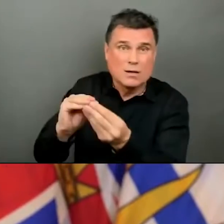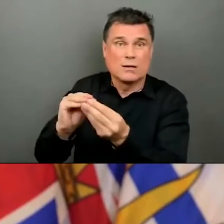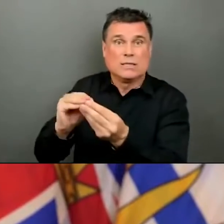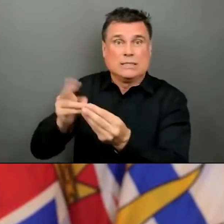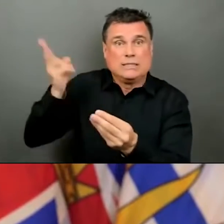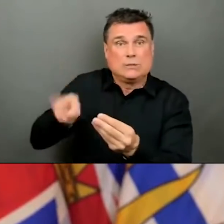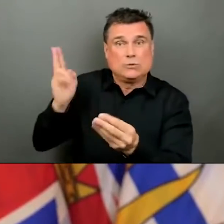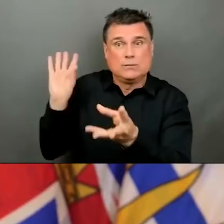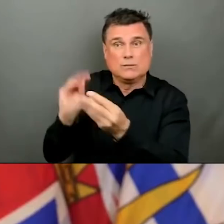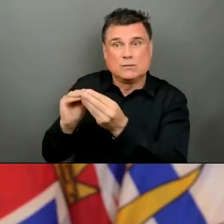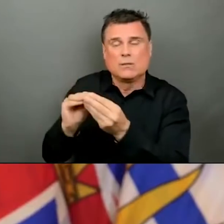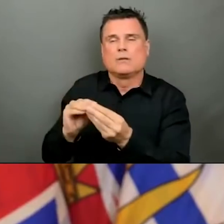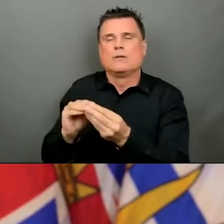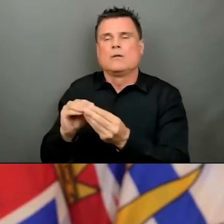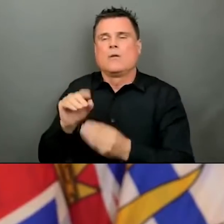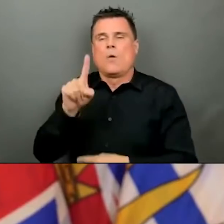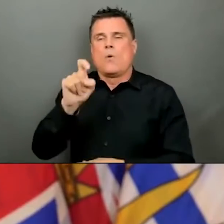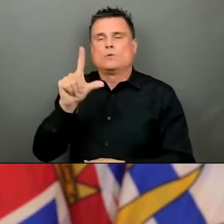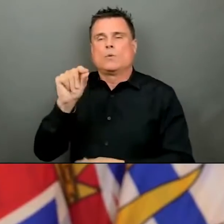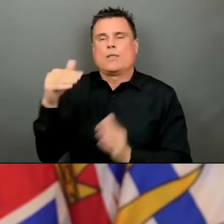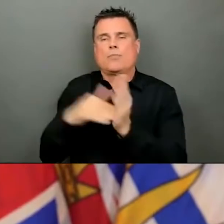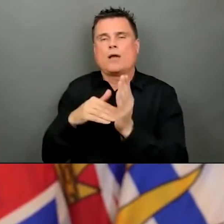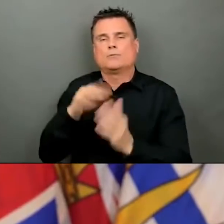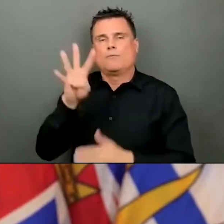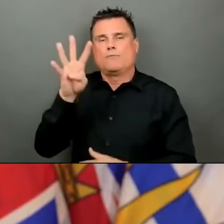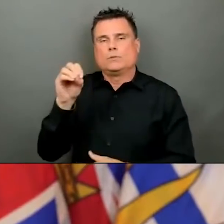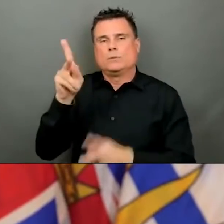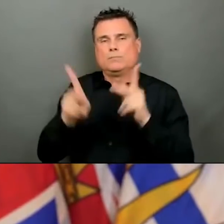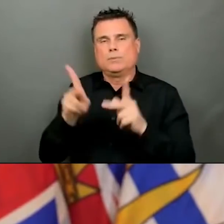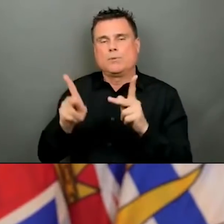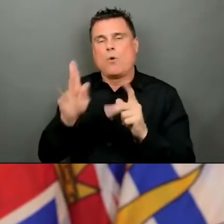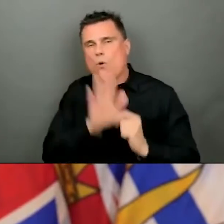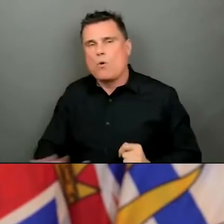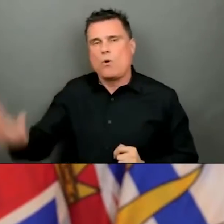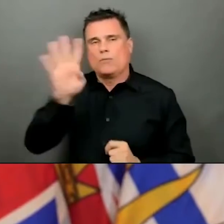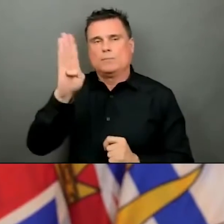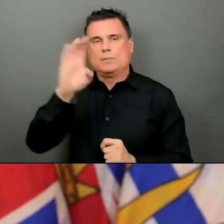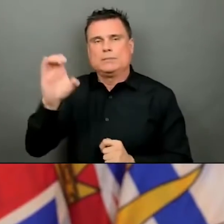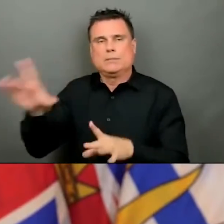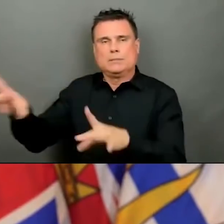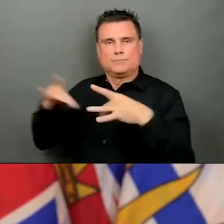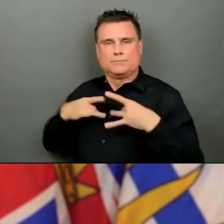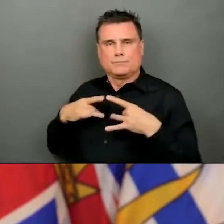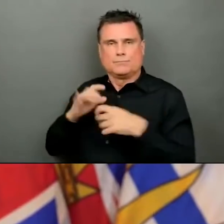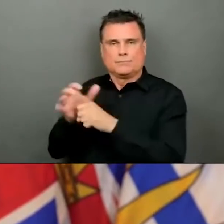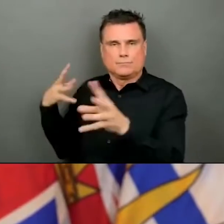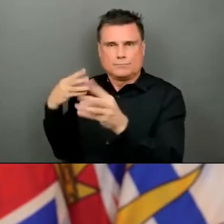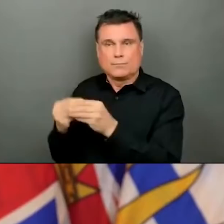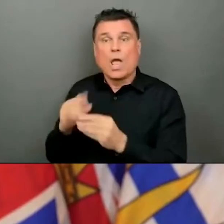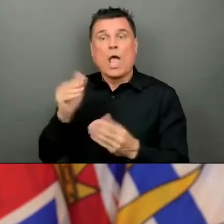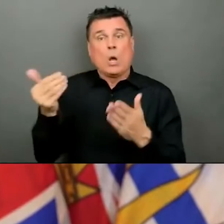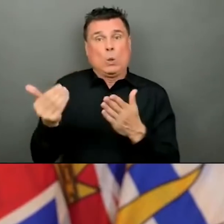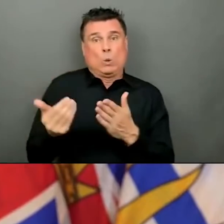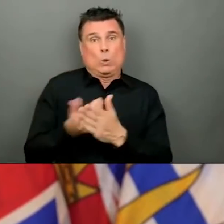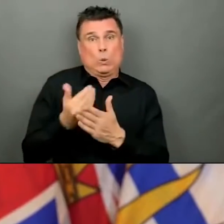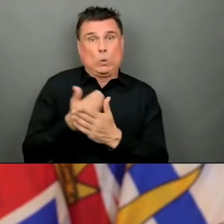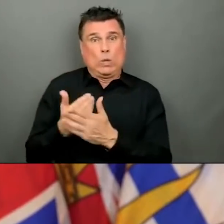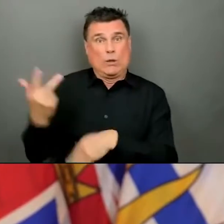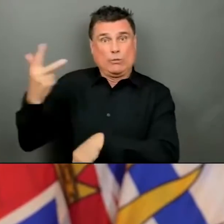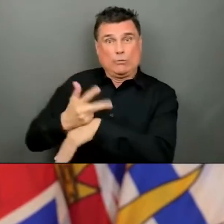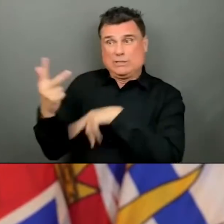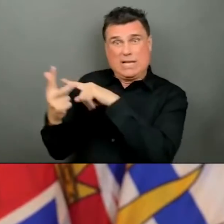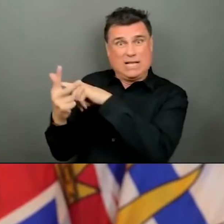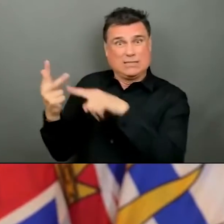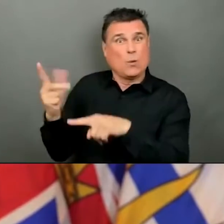120,040 people in British Columbia with COVID-19. Of the new cases, 696 were people who lived in the Vancouver Coastal